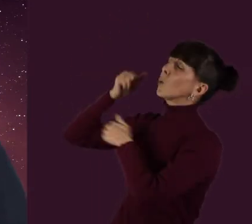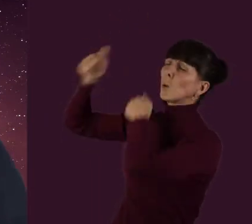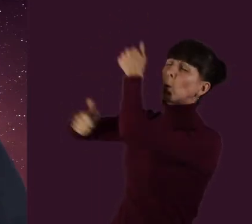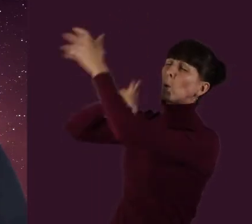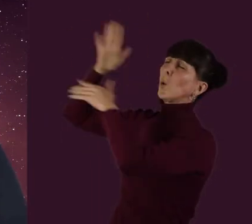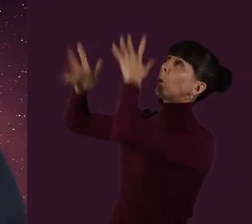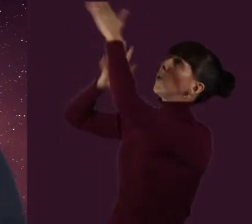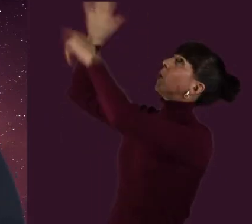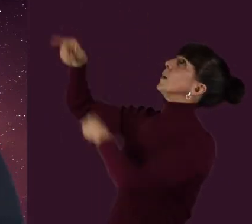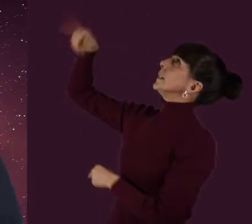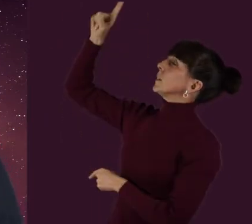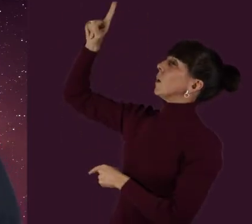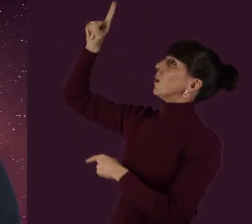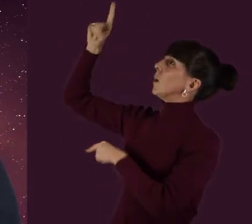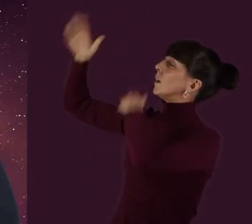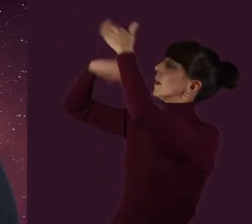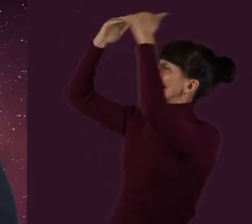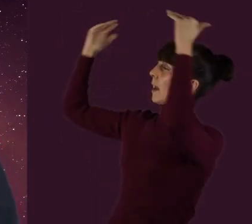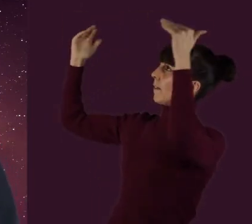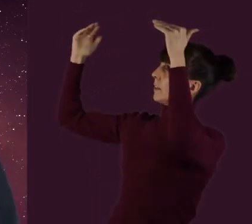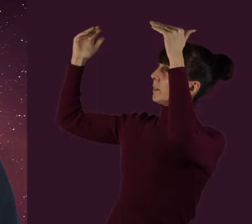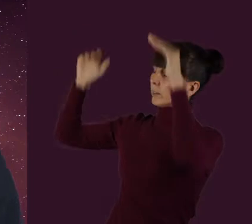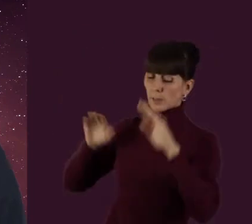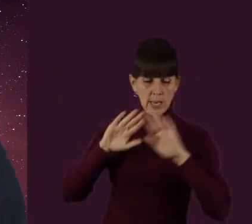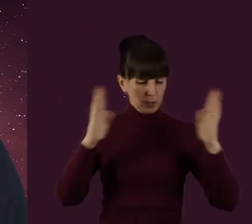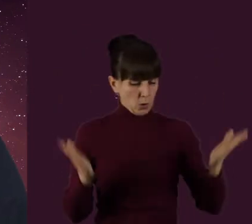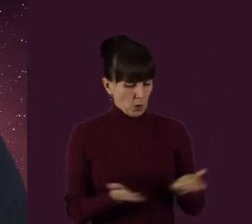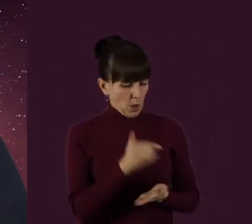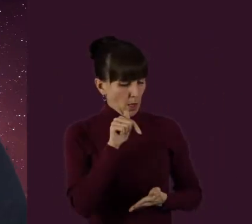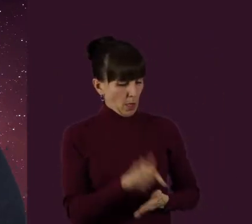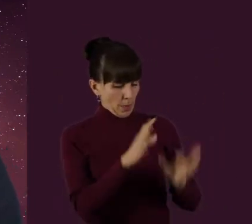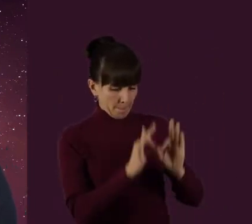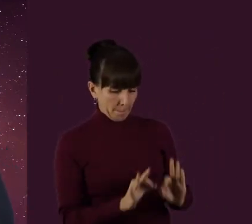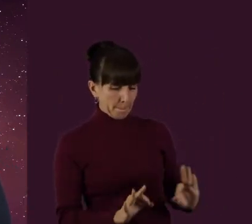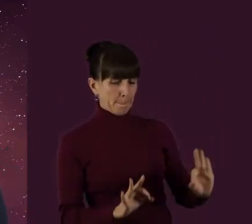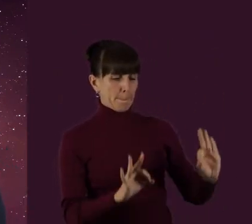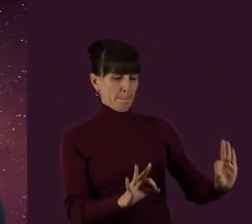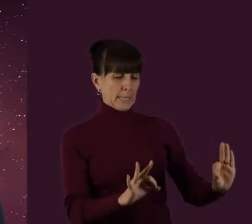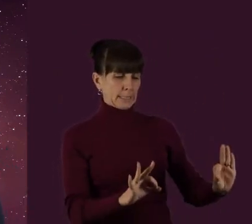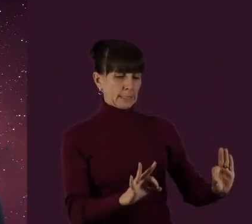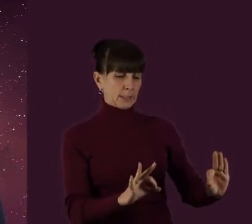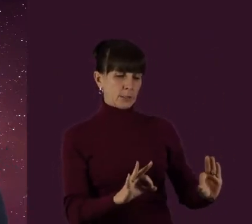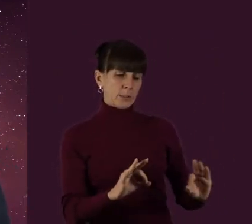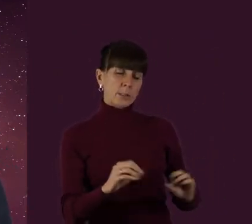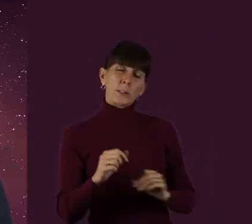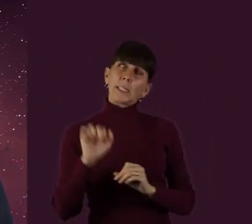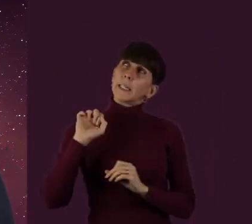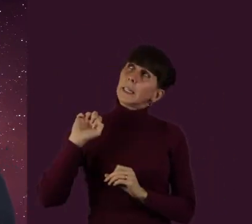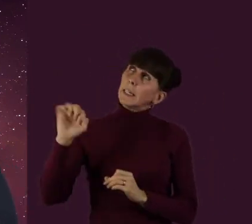"Glory to God in the highest heaven, and on earth peace to those on whom his favour